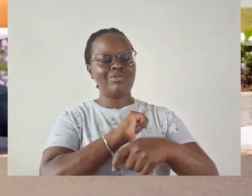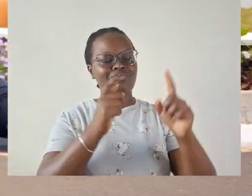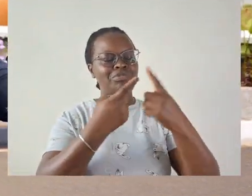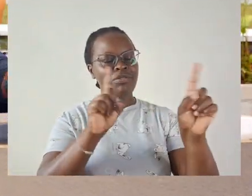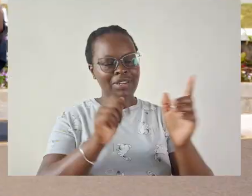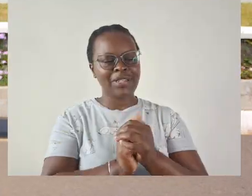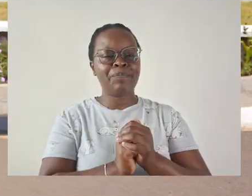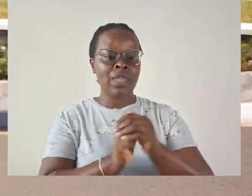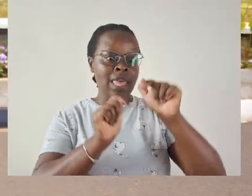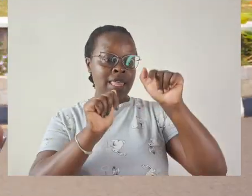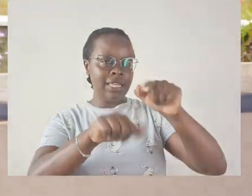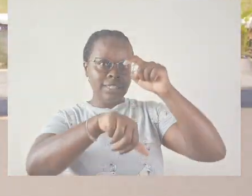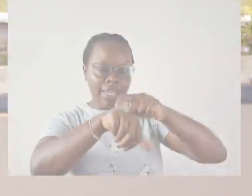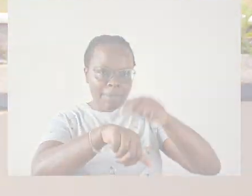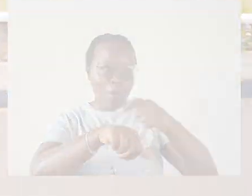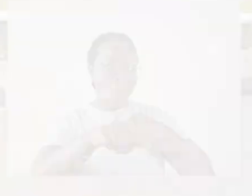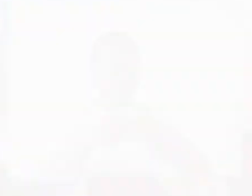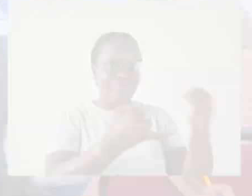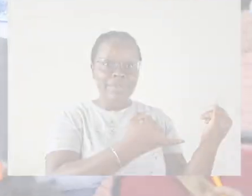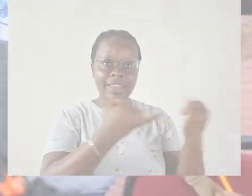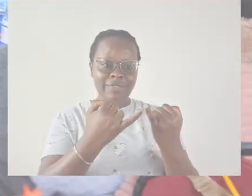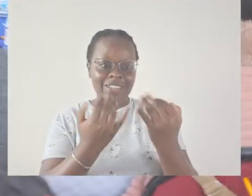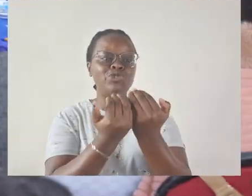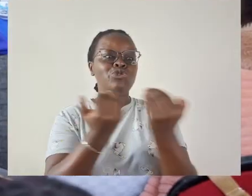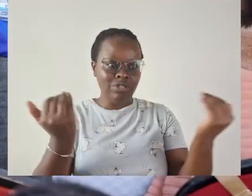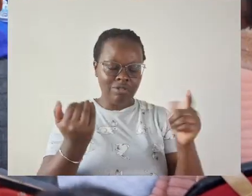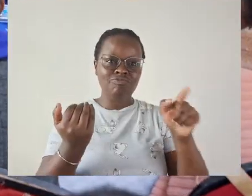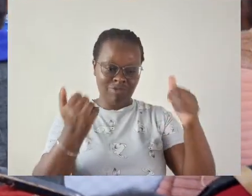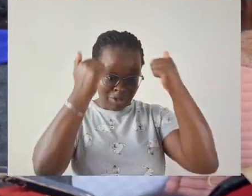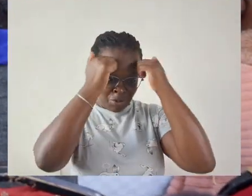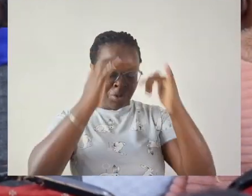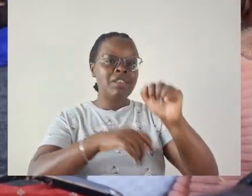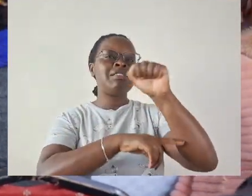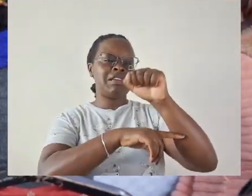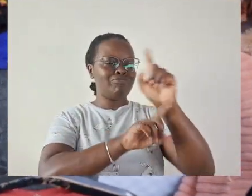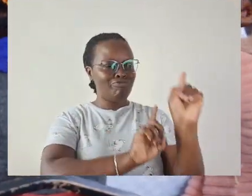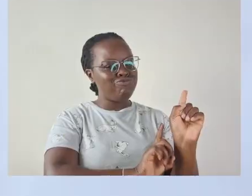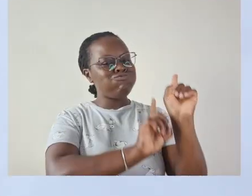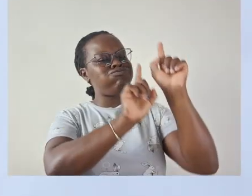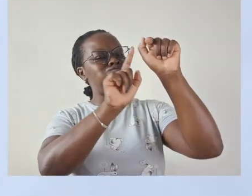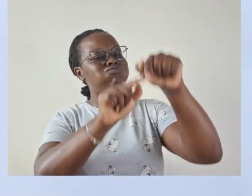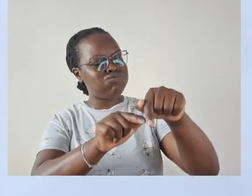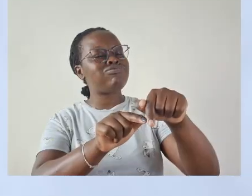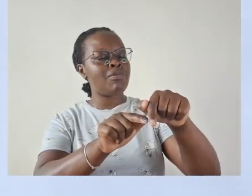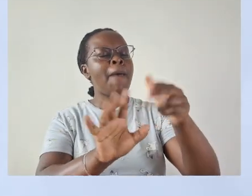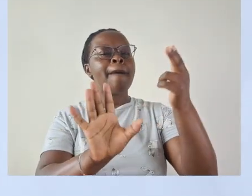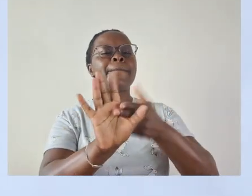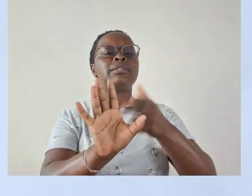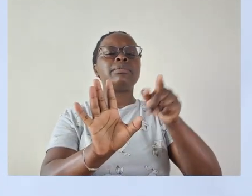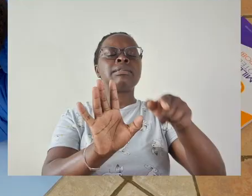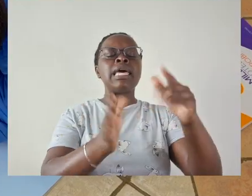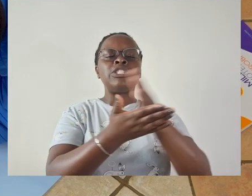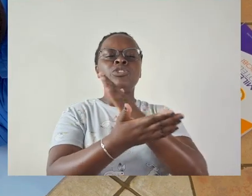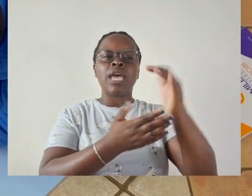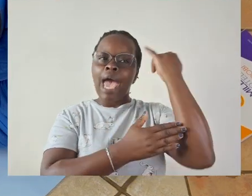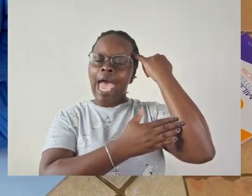yes, you heard right, students actually take part in Kenya's ICT education and training policy, where they themselves are sharing ideas on